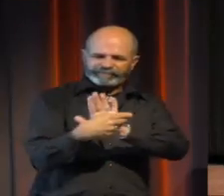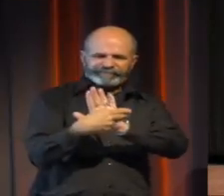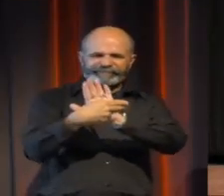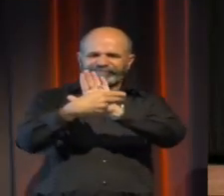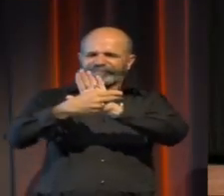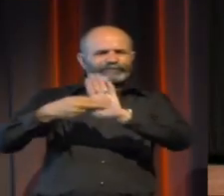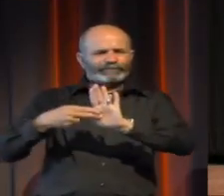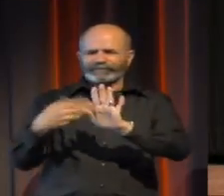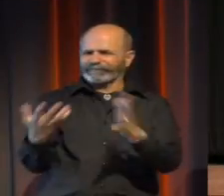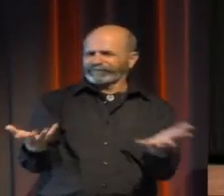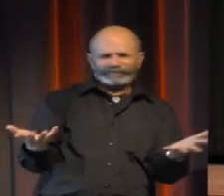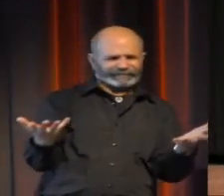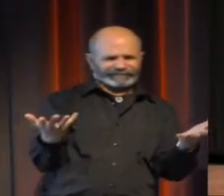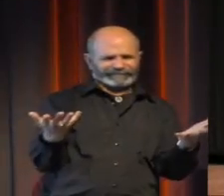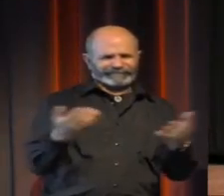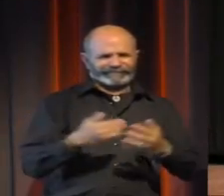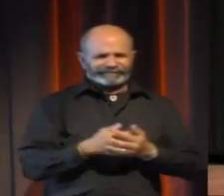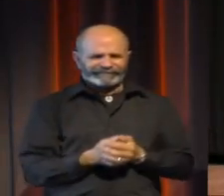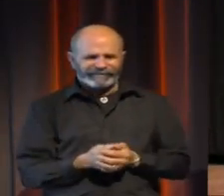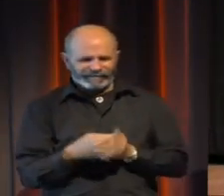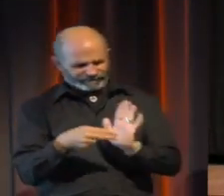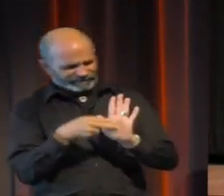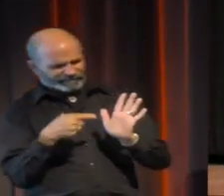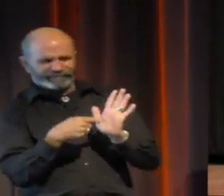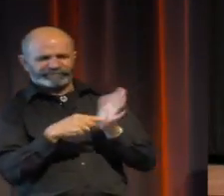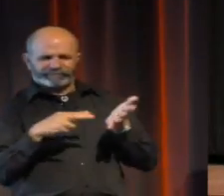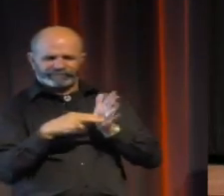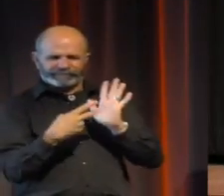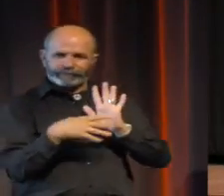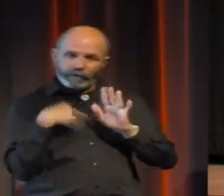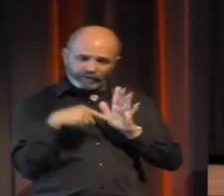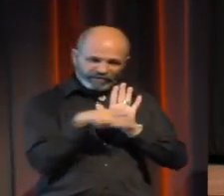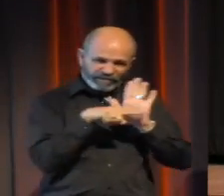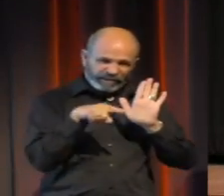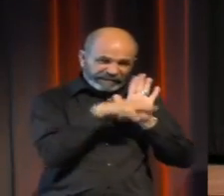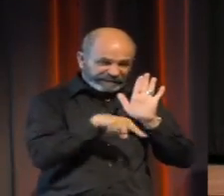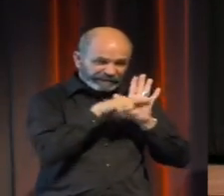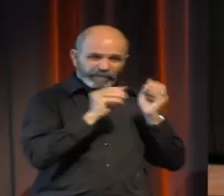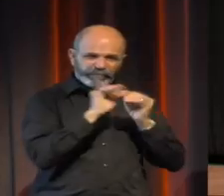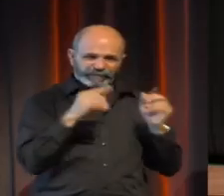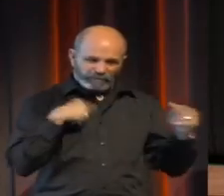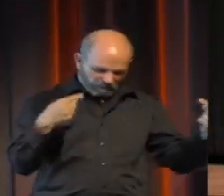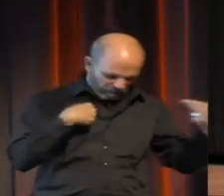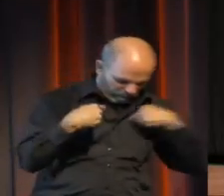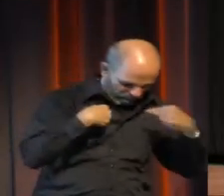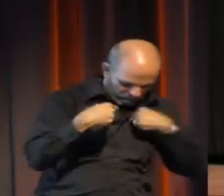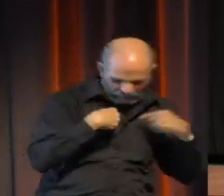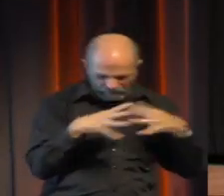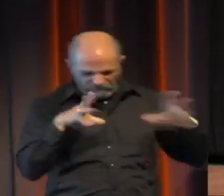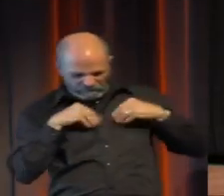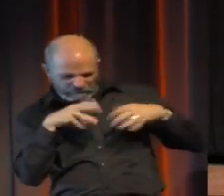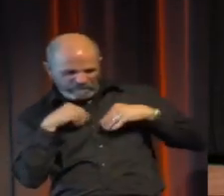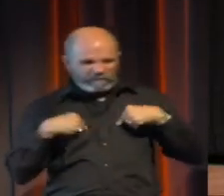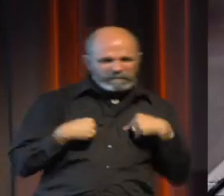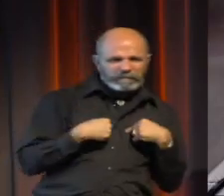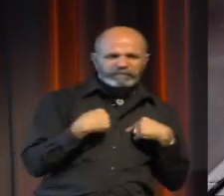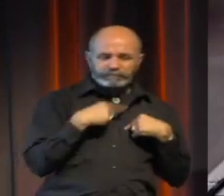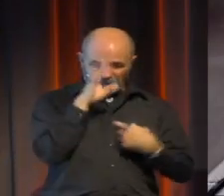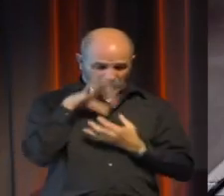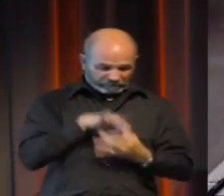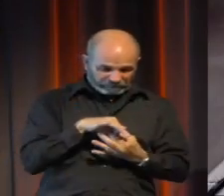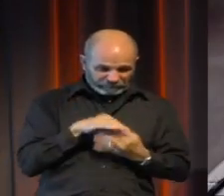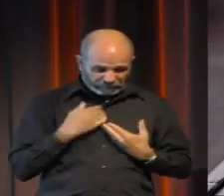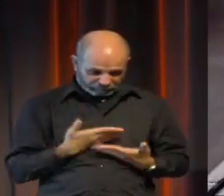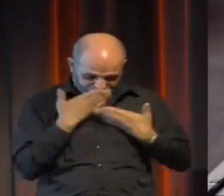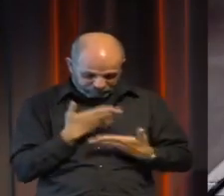today are often labeled negatively as the self-absorbed generation who likes nothing but their iPhones,